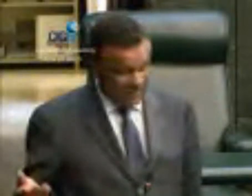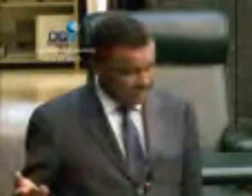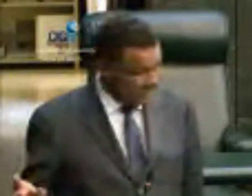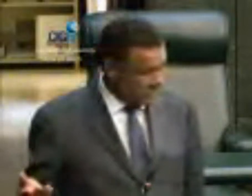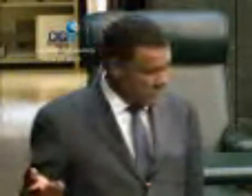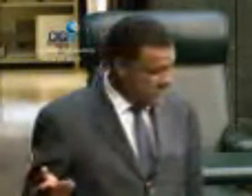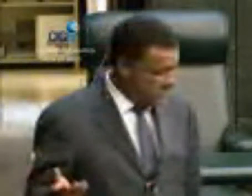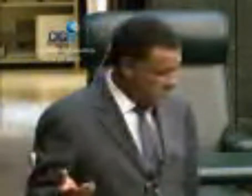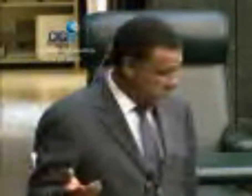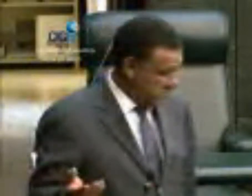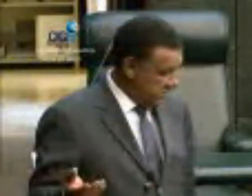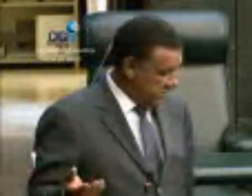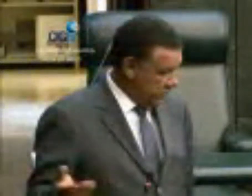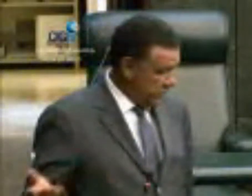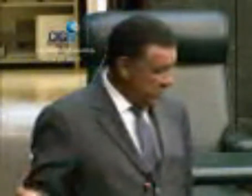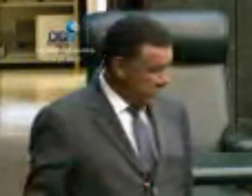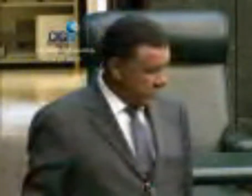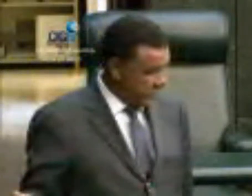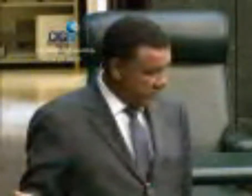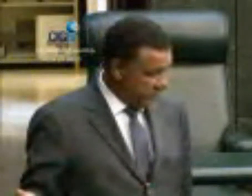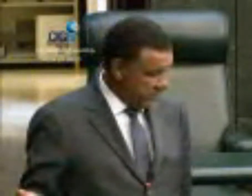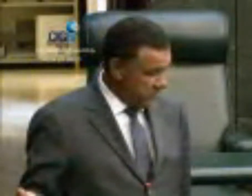the immigration